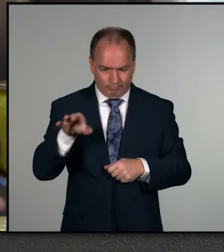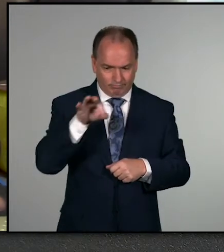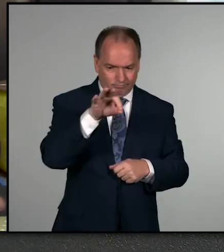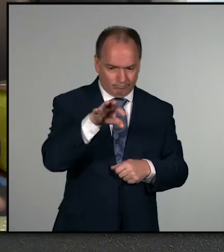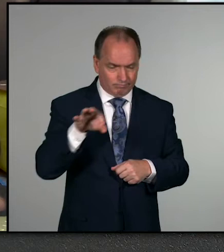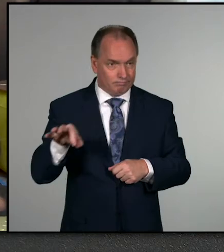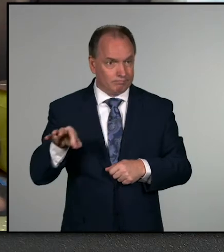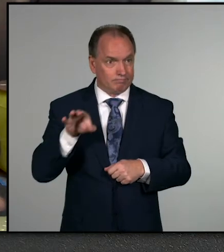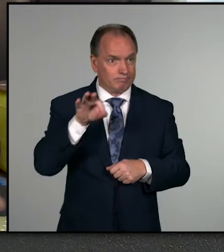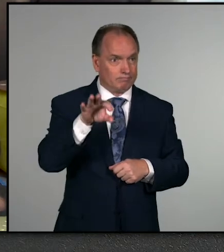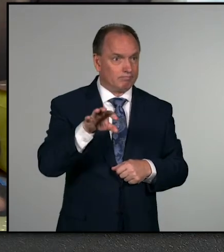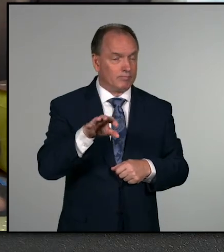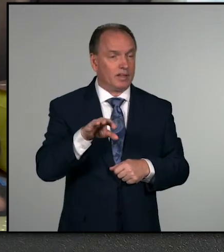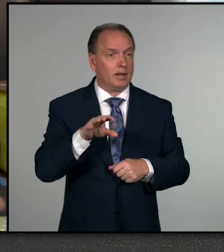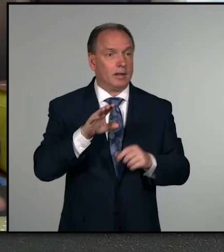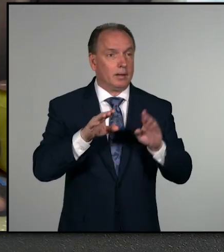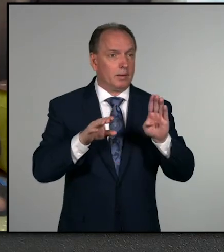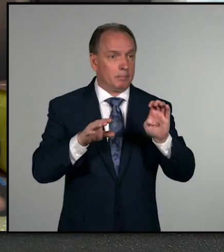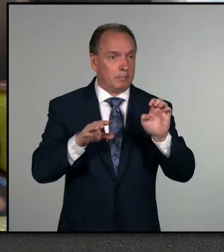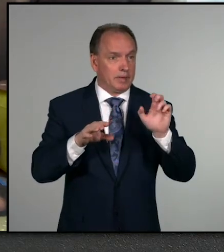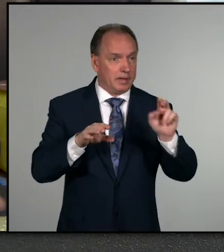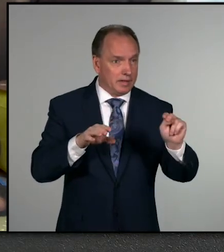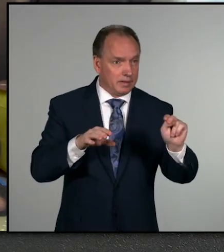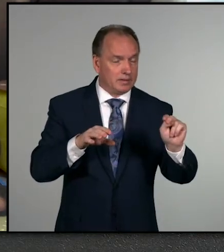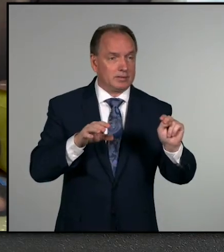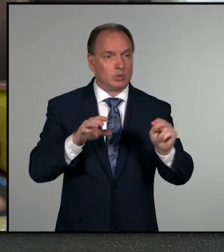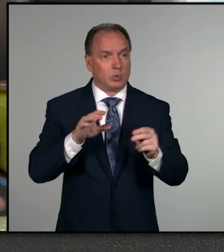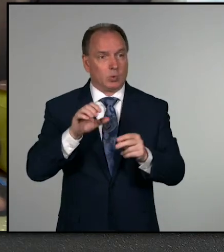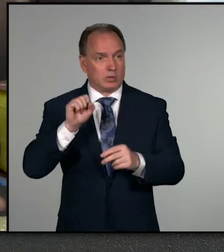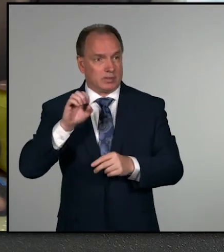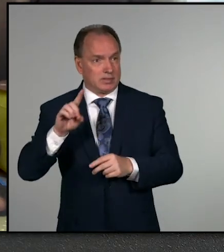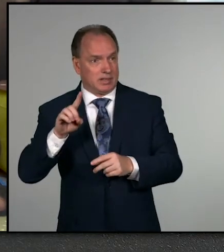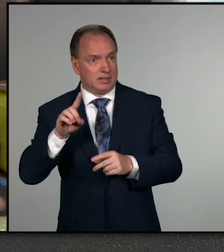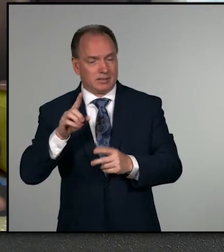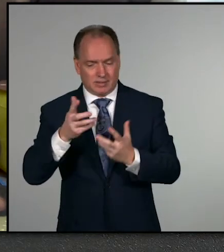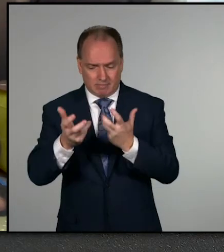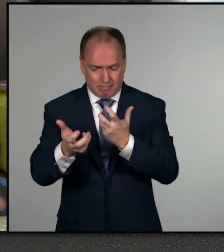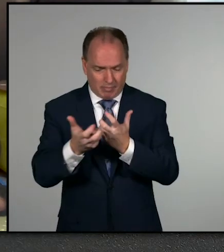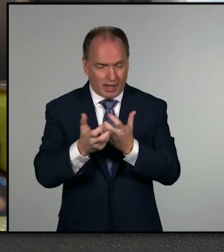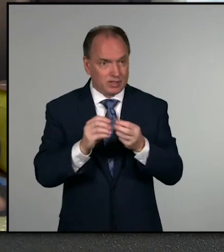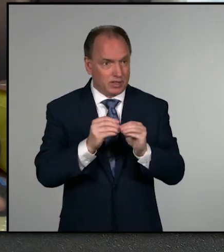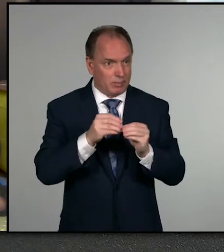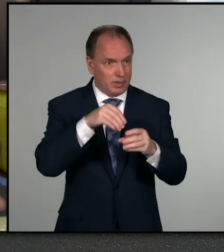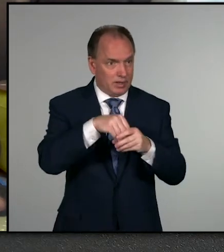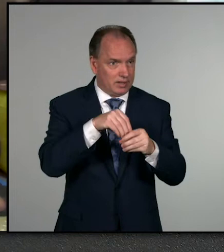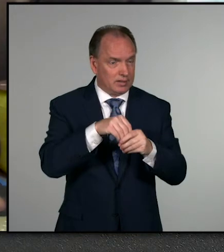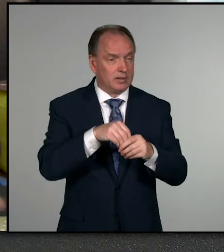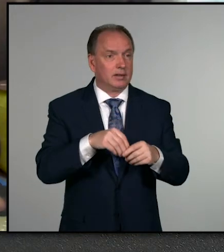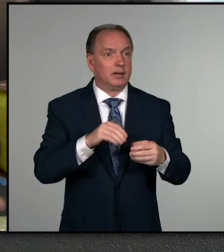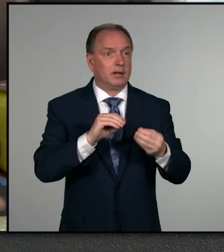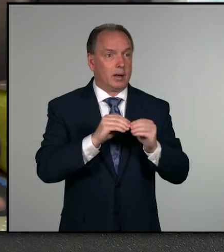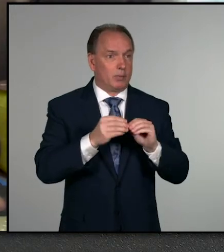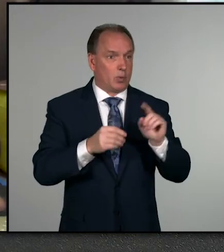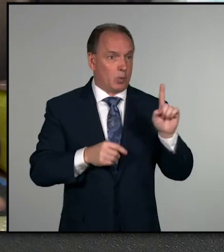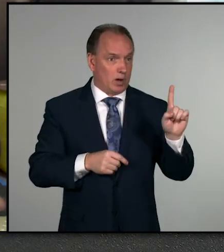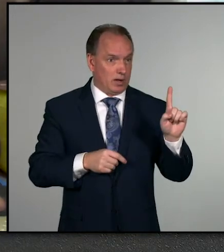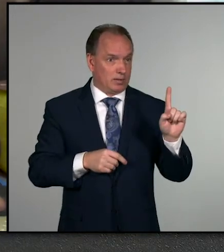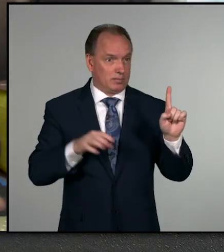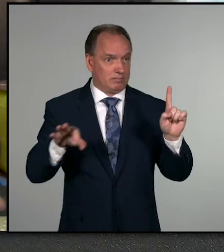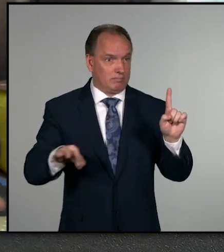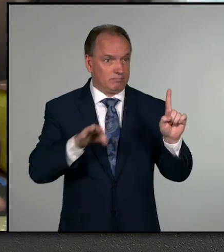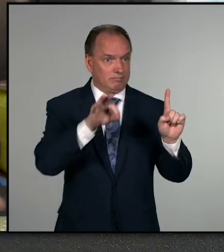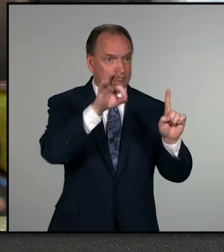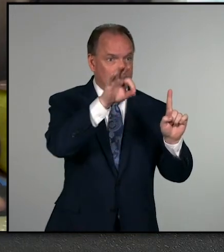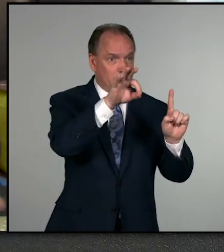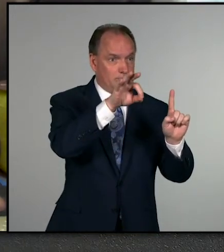of beans or seeds that match the number in the egg carton. So this number is number